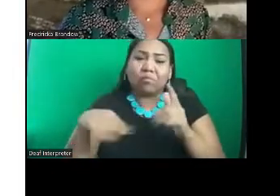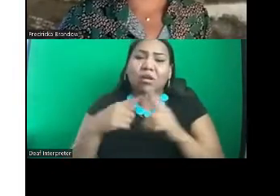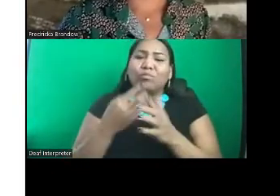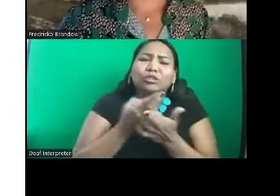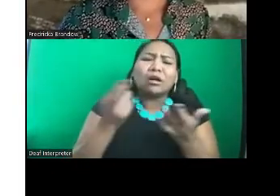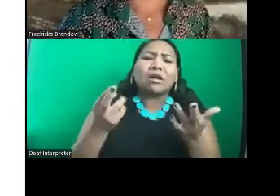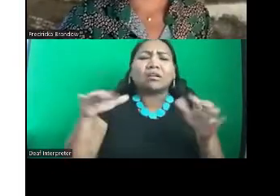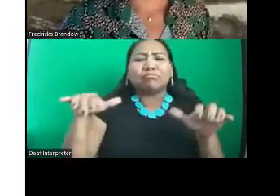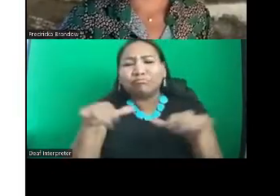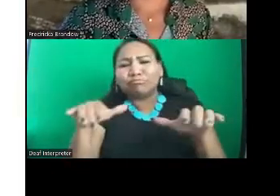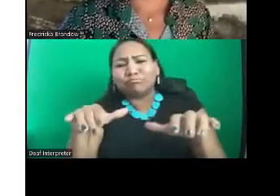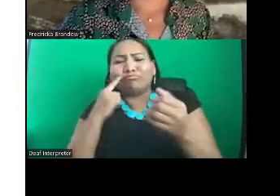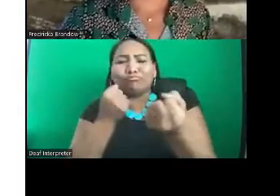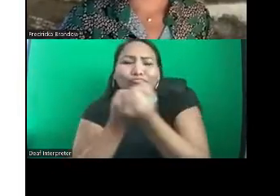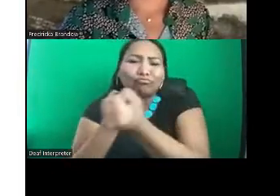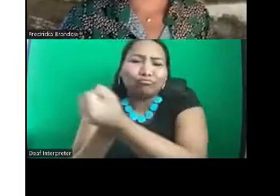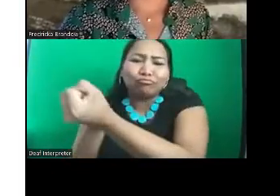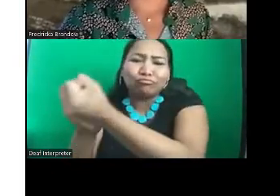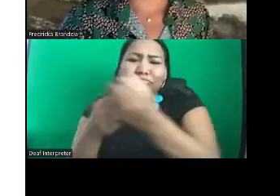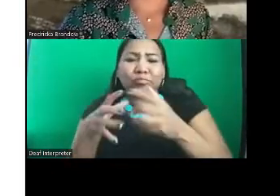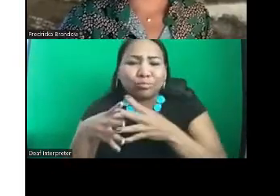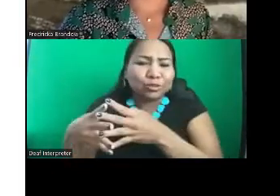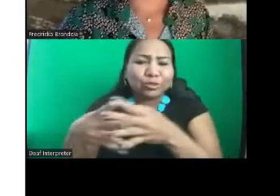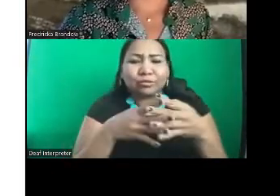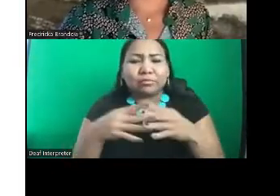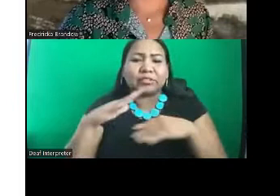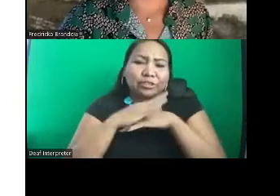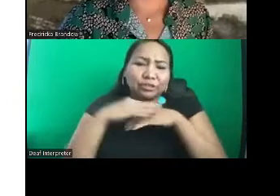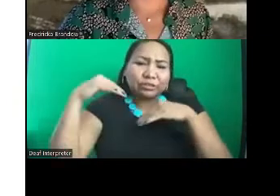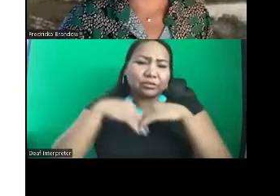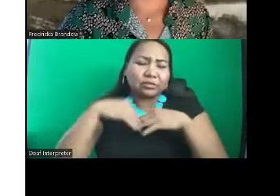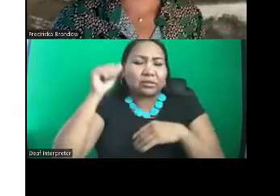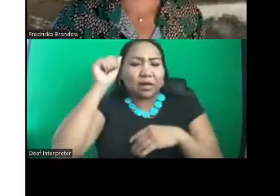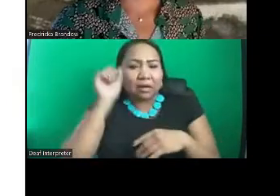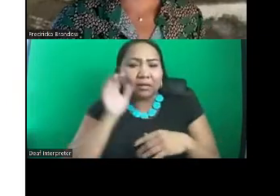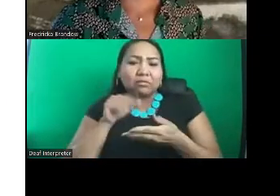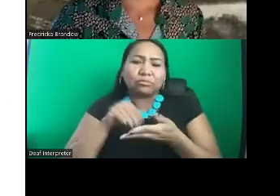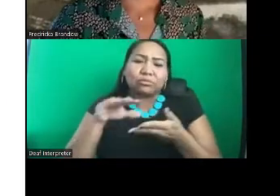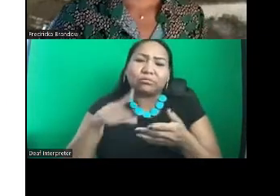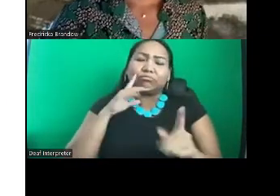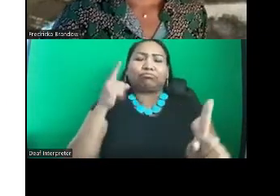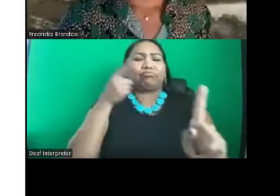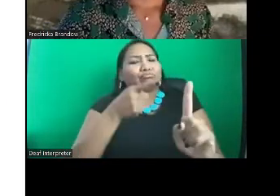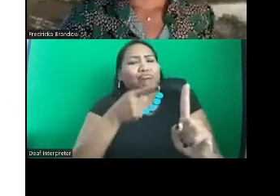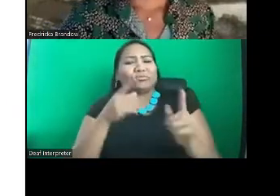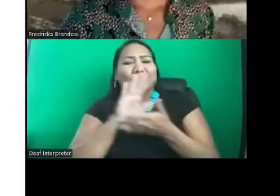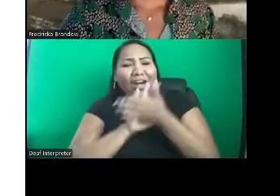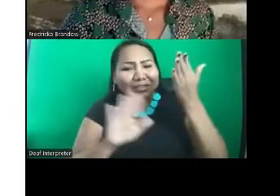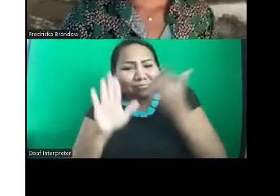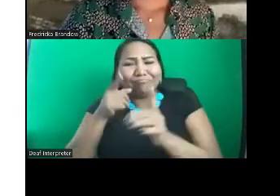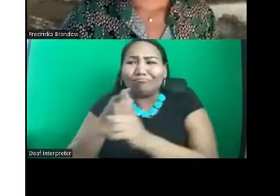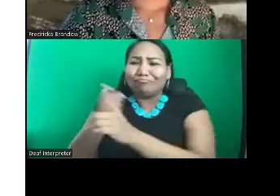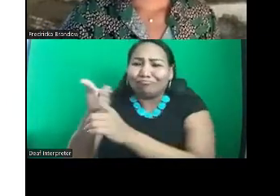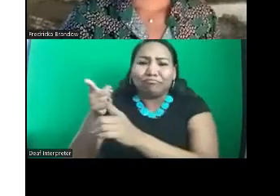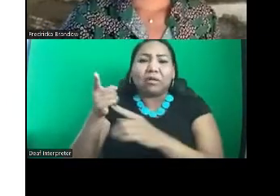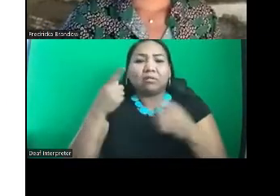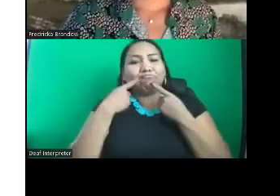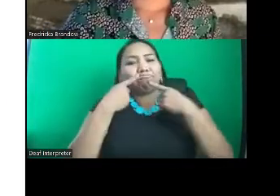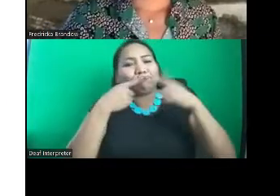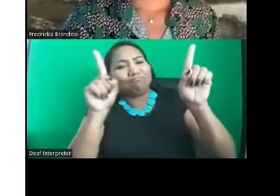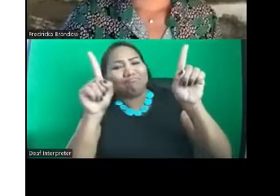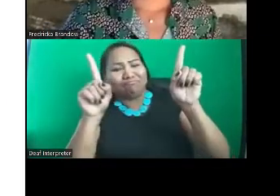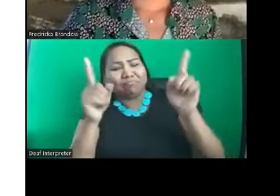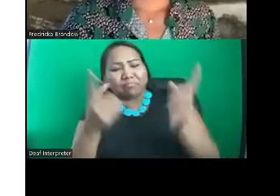American Indian, Alaska Native students in reaching their college and career aspirations. The dialogue has been a